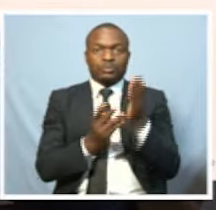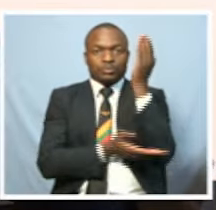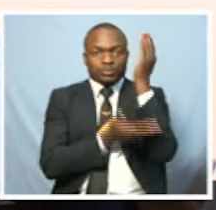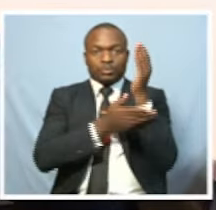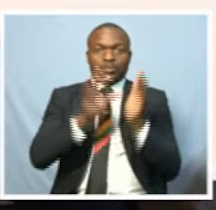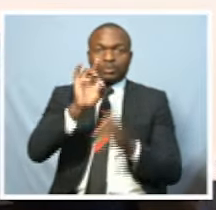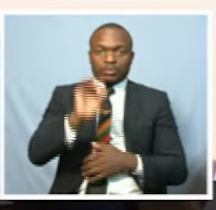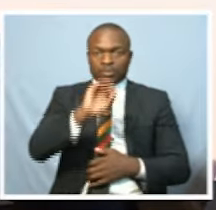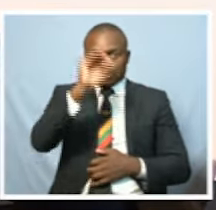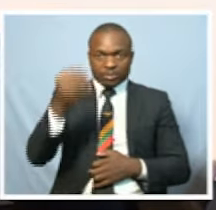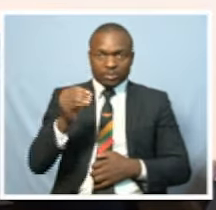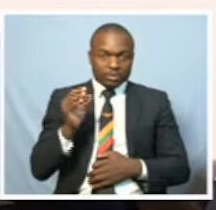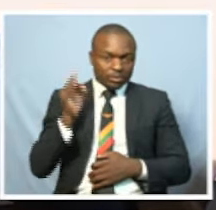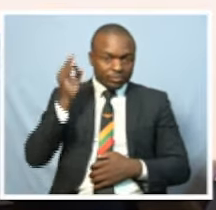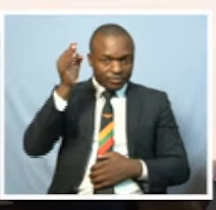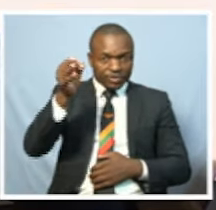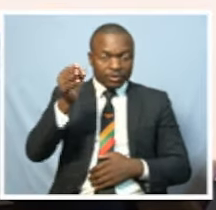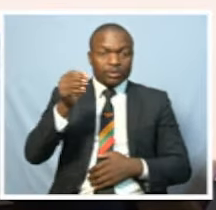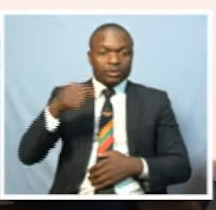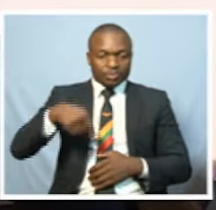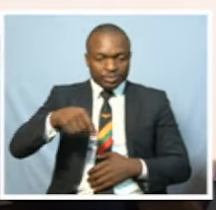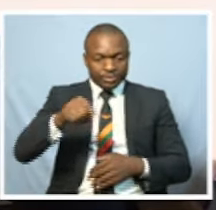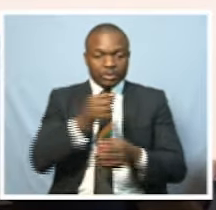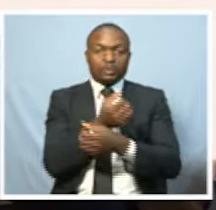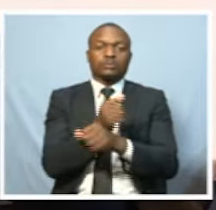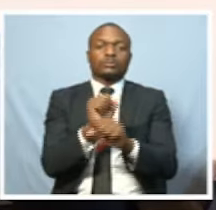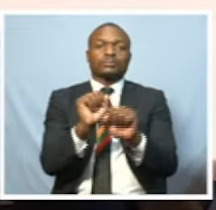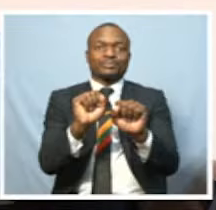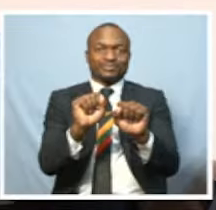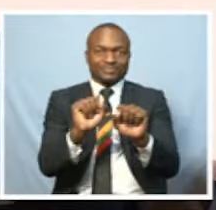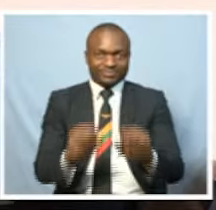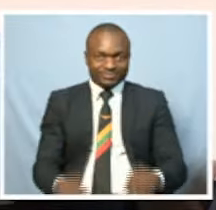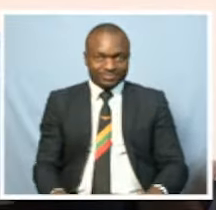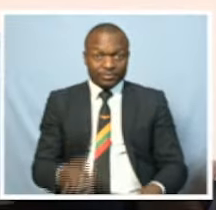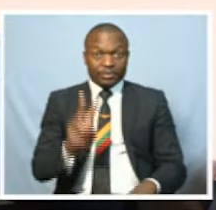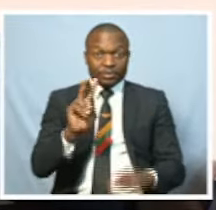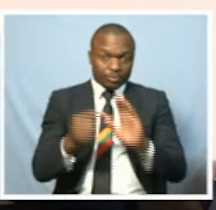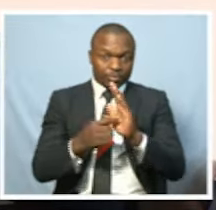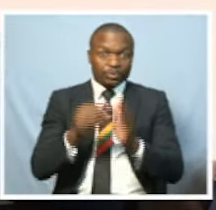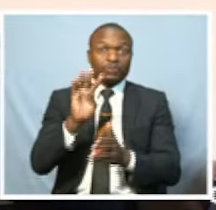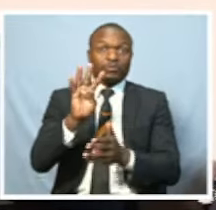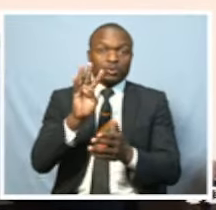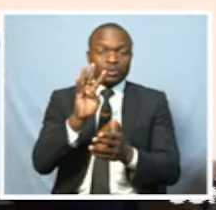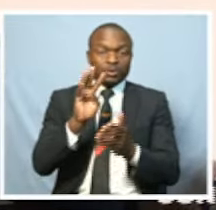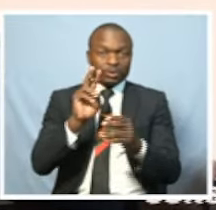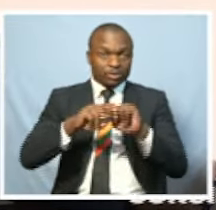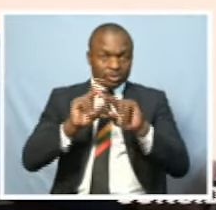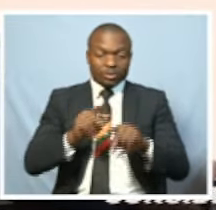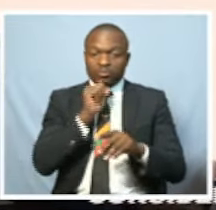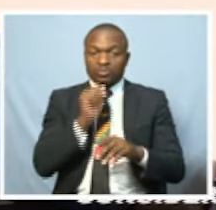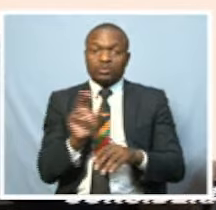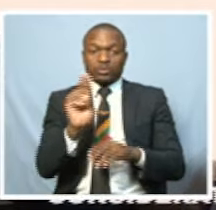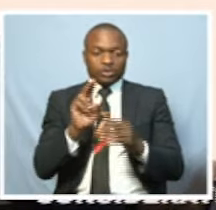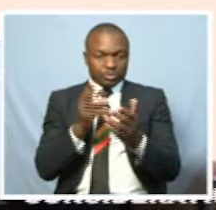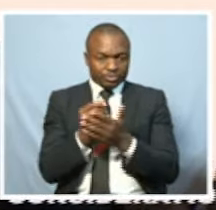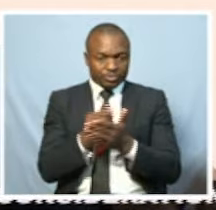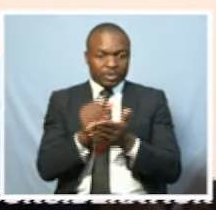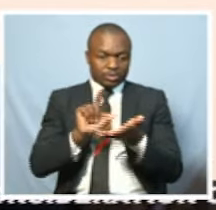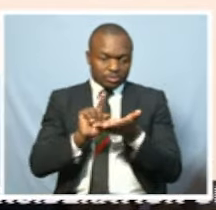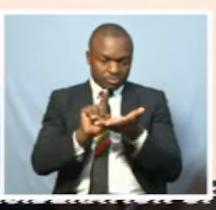for future sustainable solution. 2.4, Chair, and spend funds on loans,